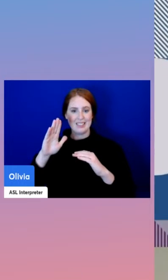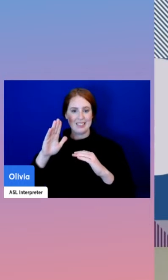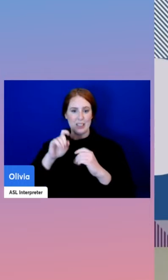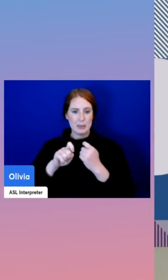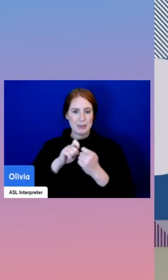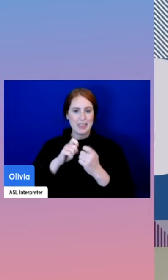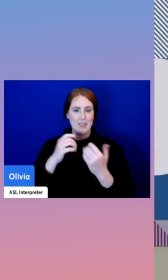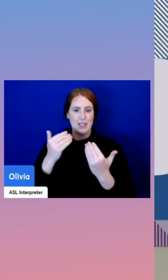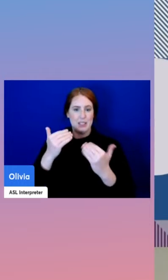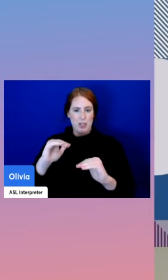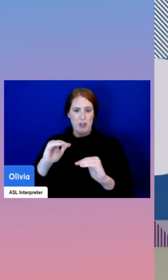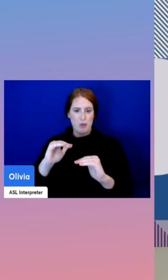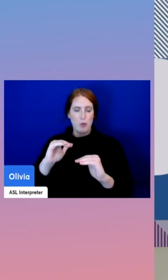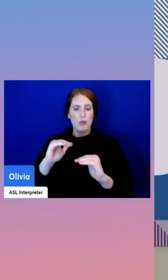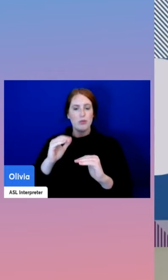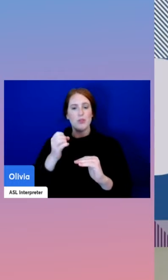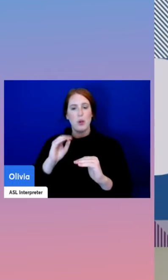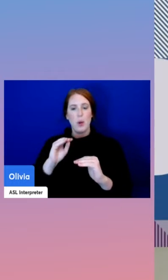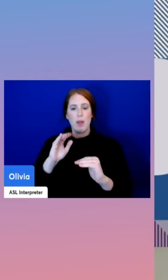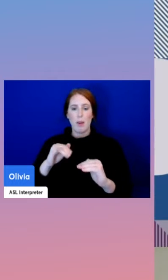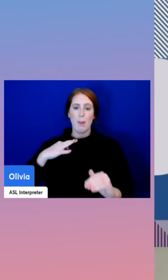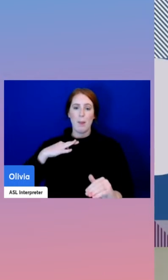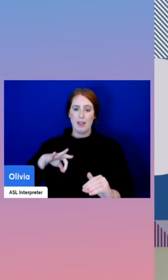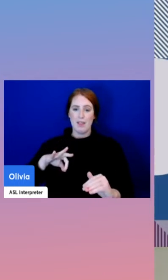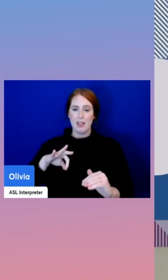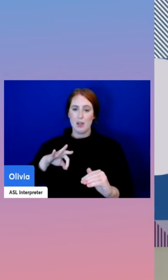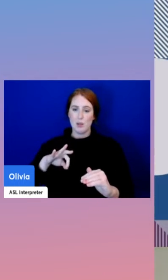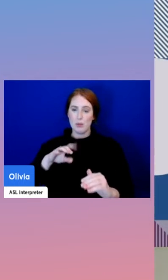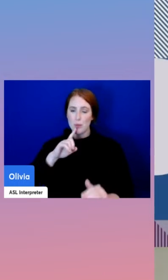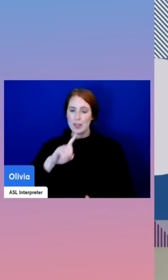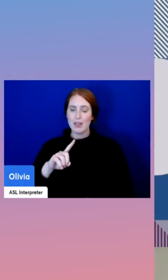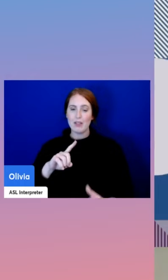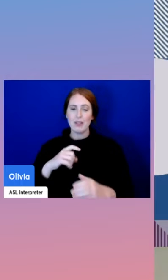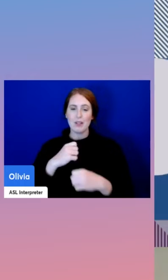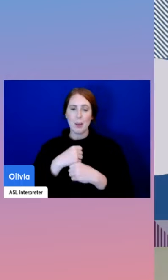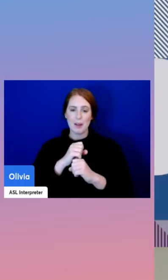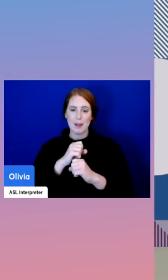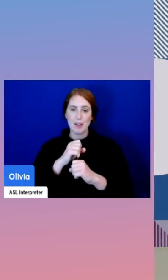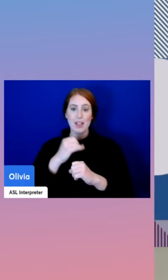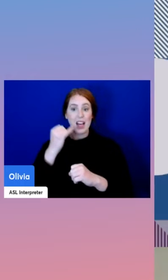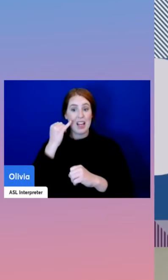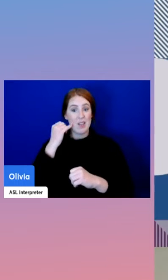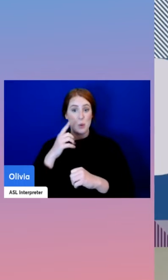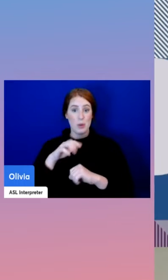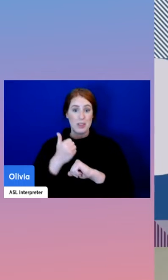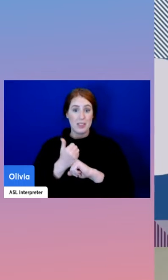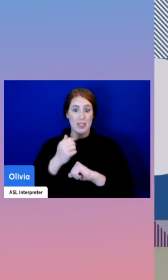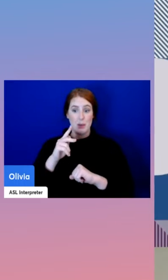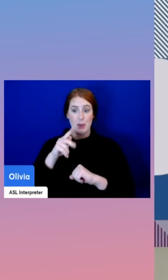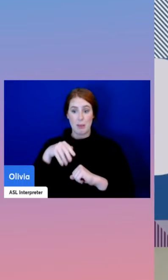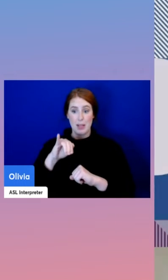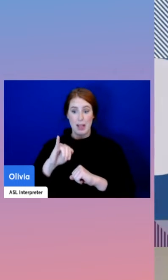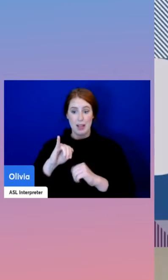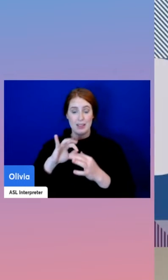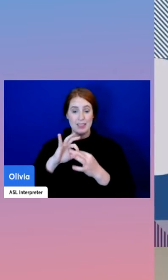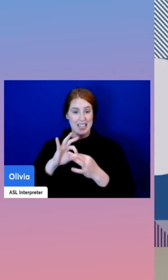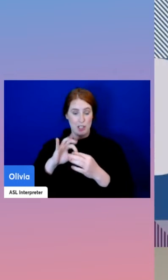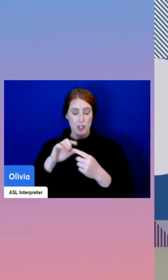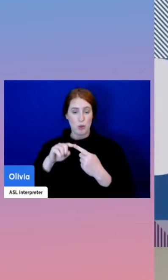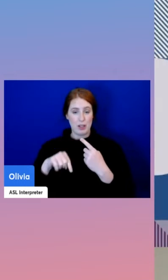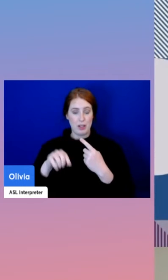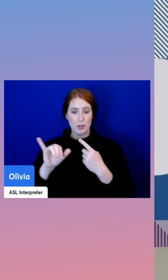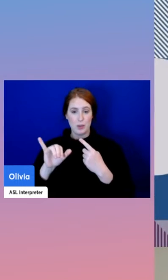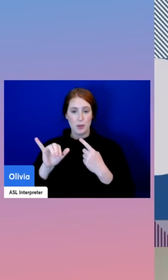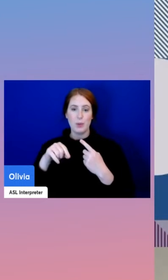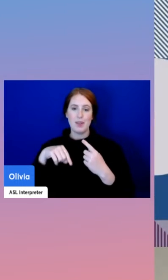threshold, which will do you a lot of good, especially if you are setting KPIs related to this too. So this is just a bit of highlight